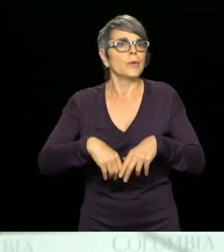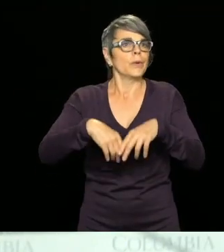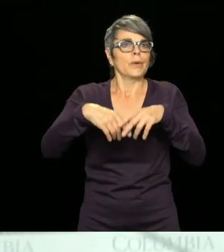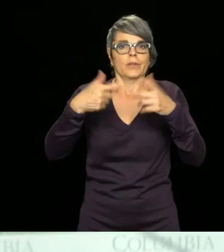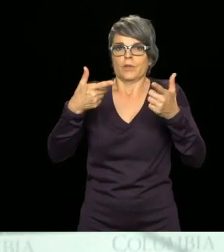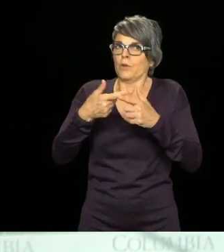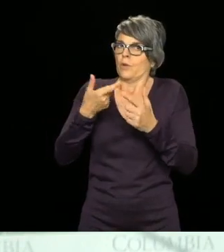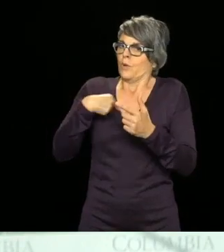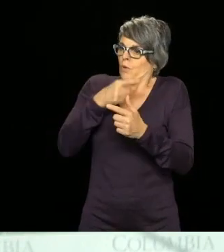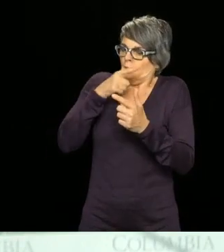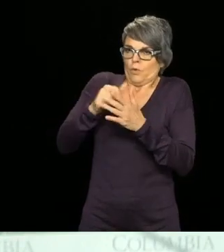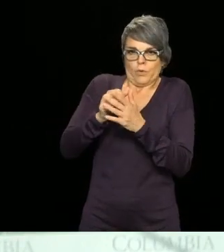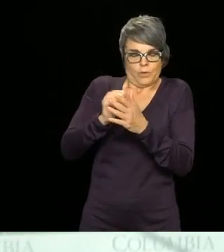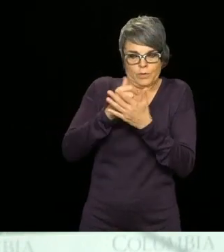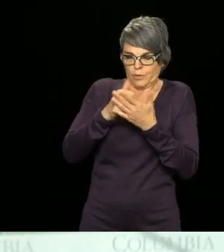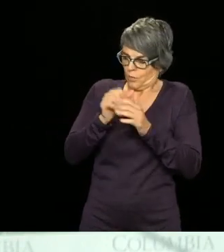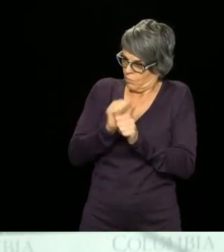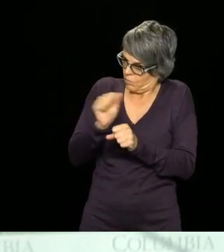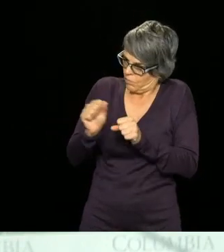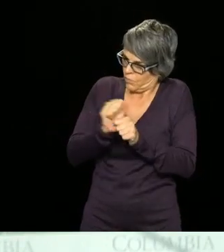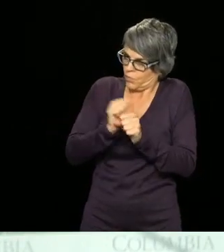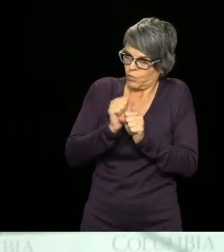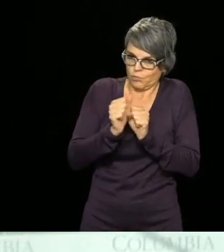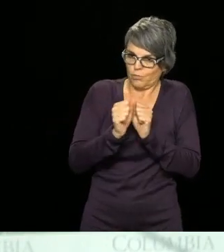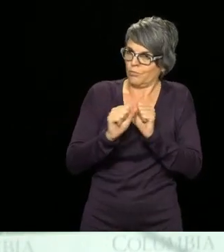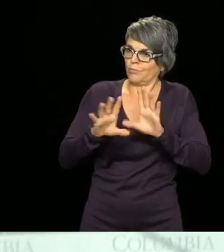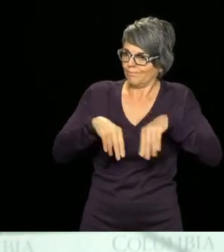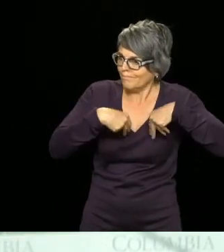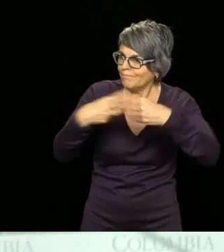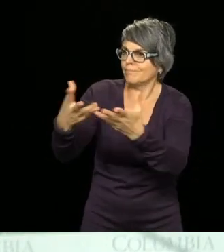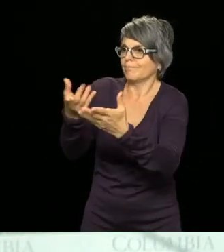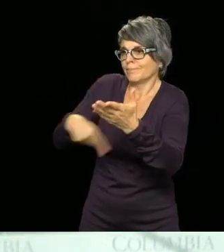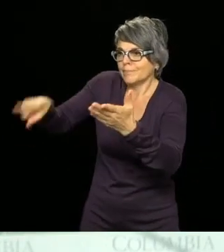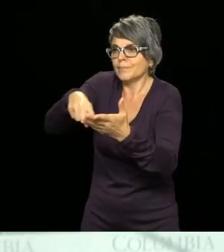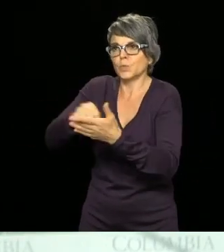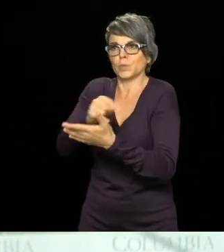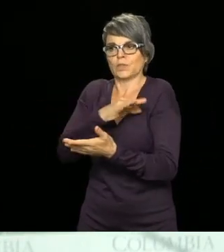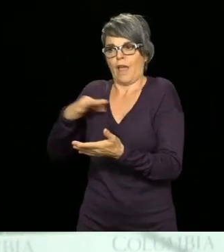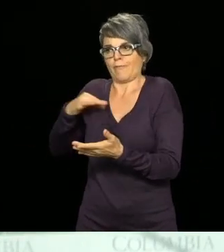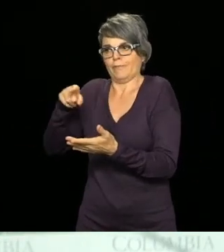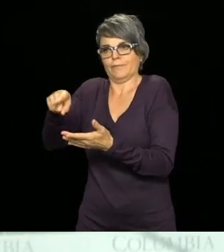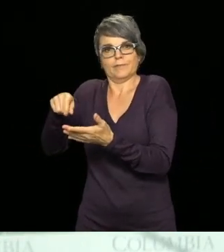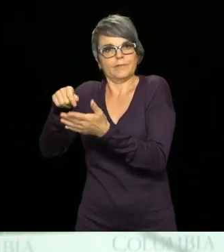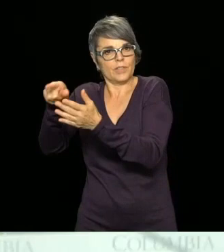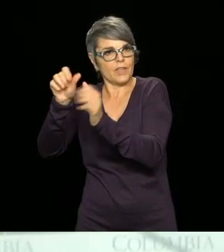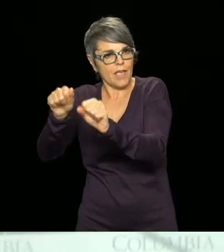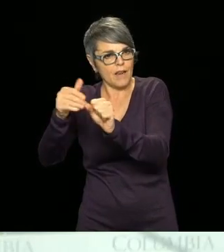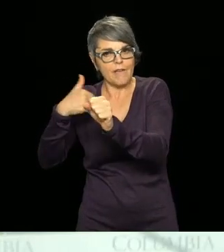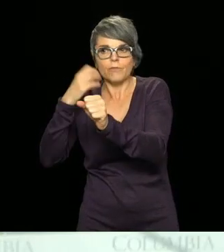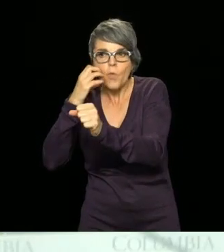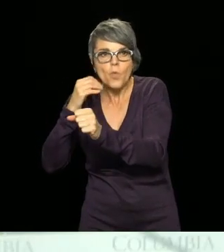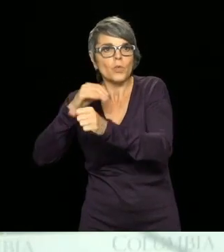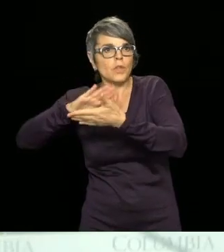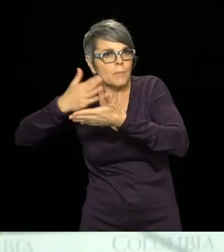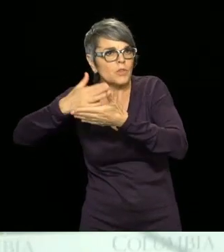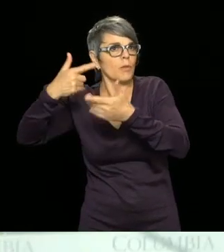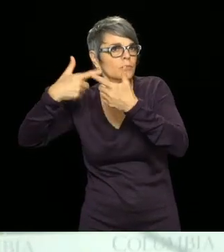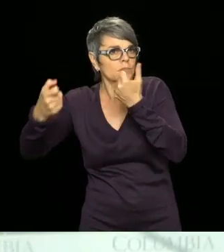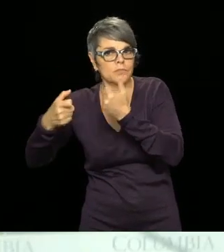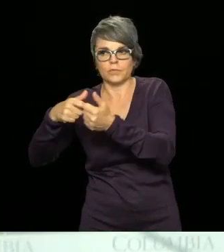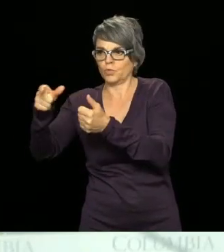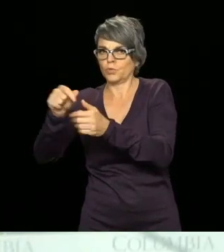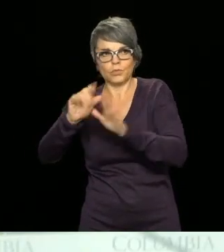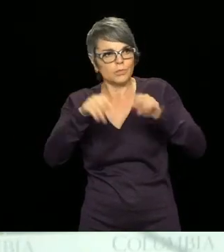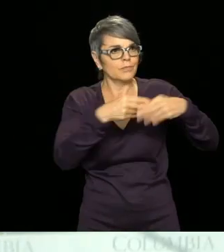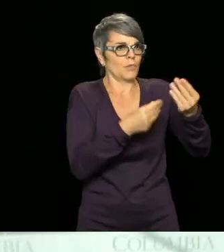and phone plans so that our services could have the tools that they need in order to do their jobs. And those